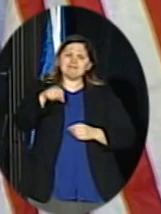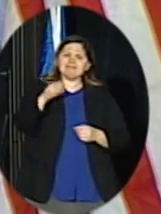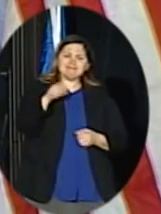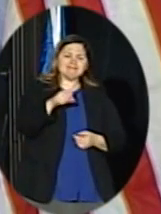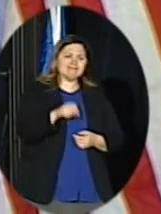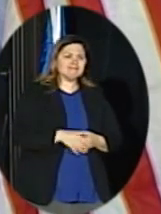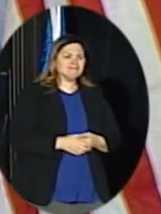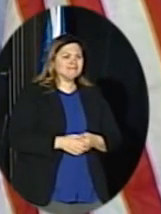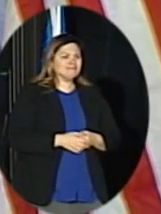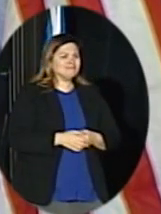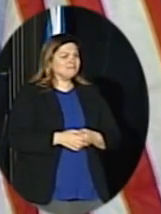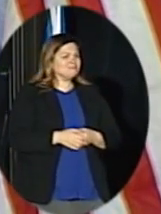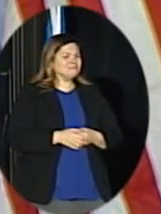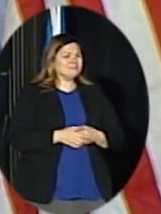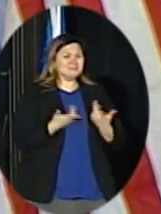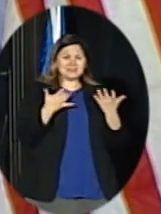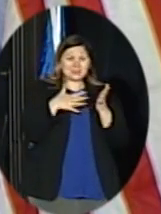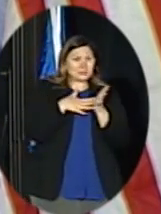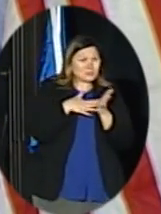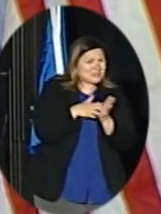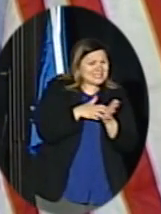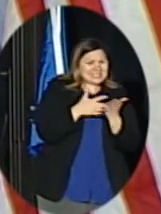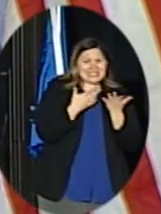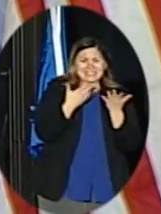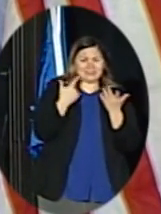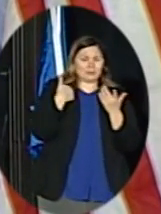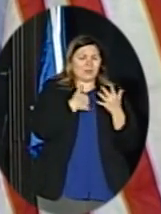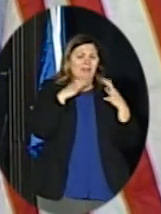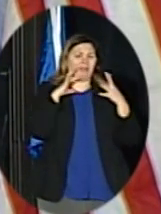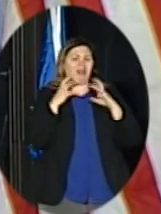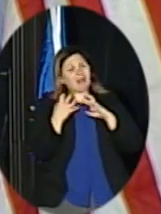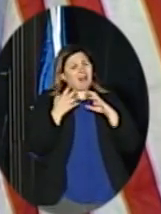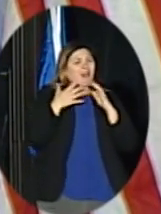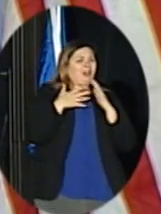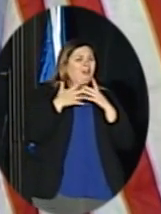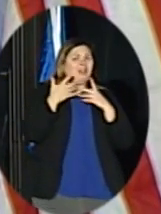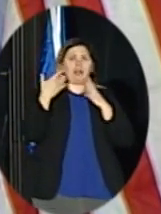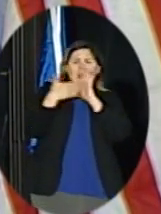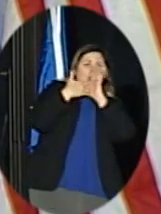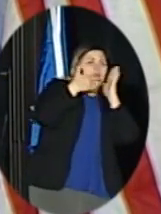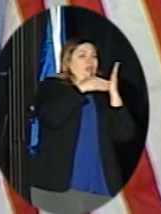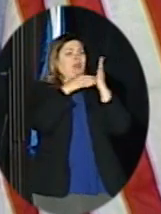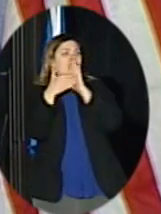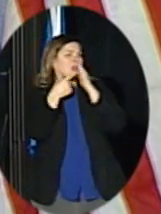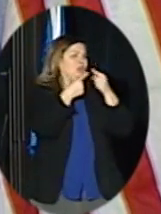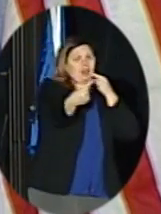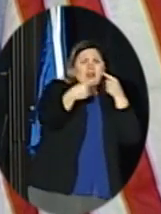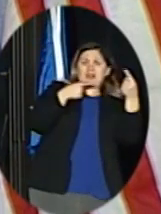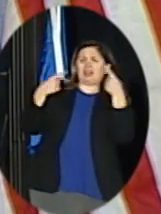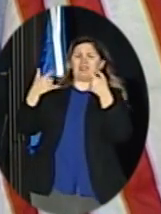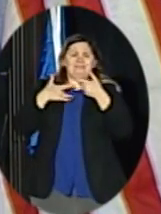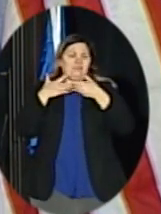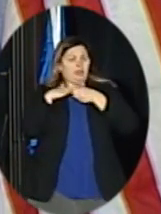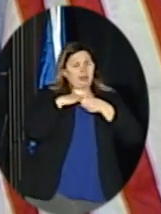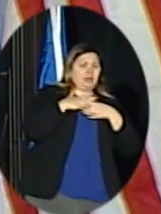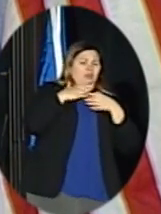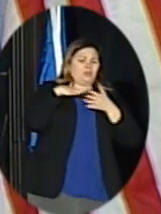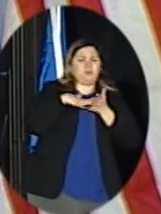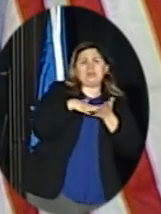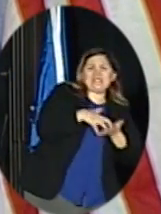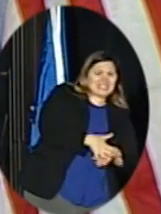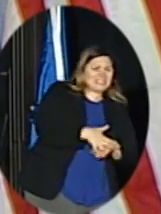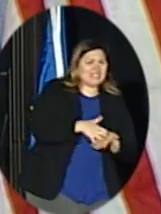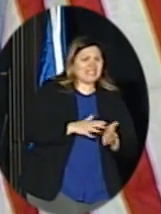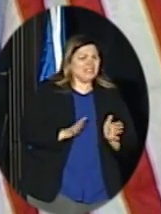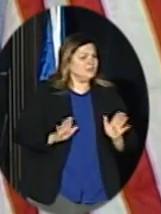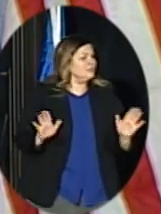often serve to weaken or even weaponize the public systems we look to for help. We don't have to look far for